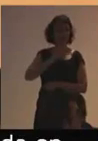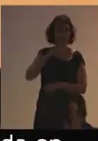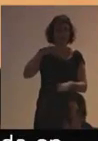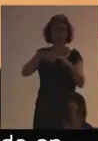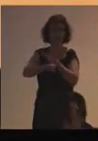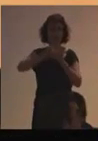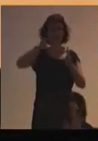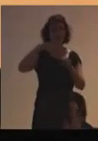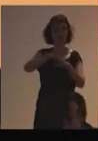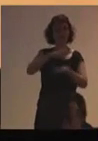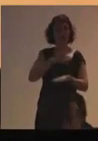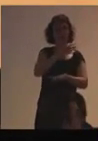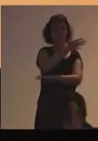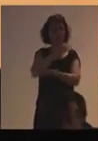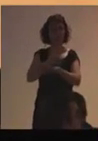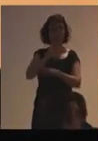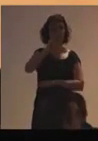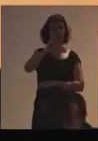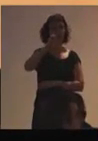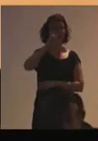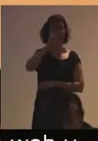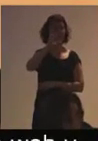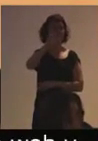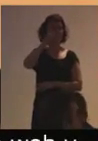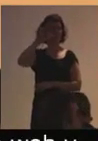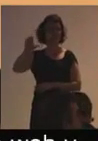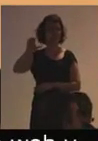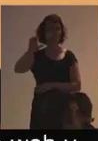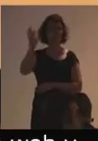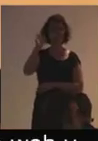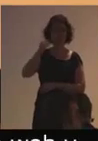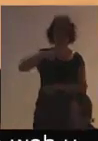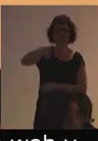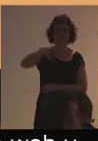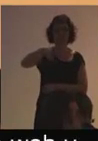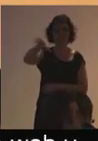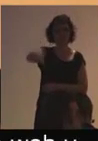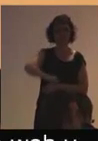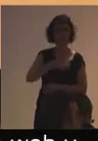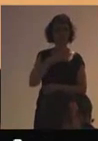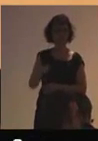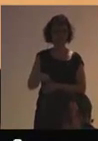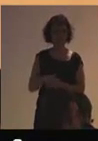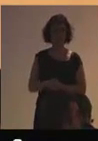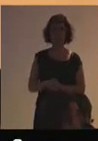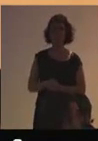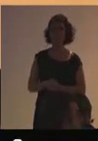accessible? Can you sort of download them onto your iPhone, or will they be available at any time